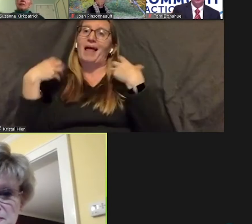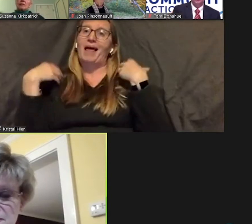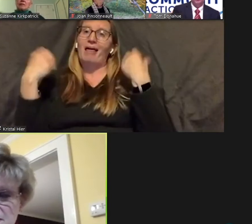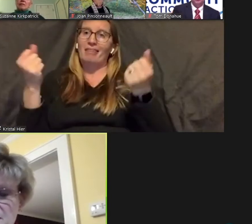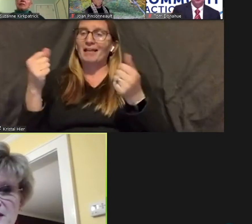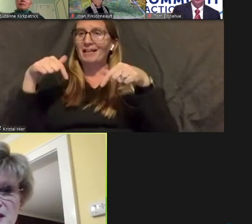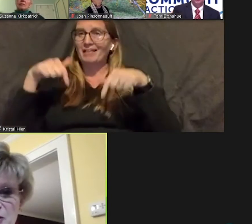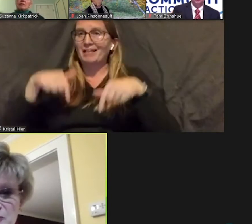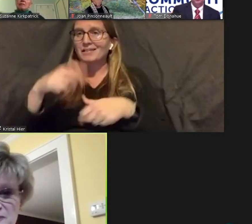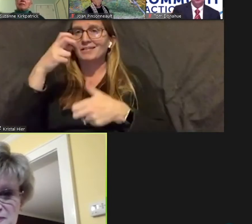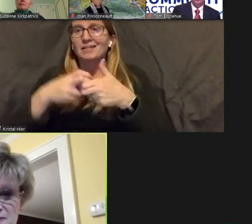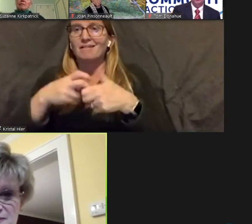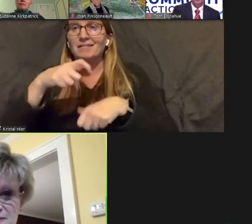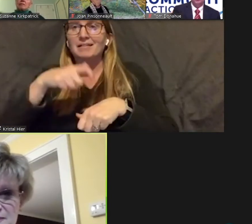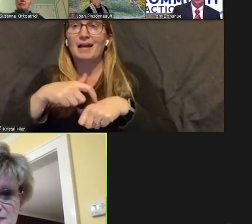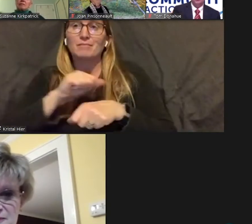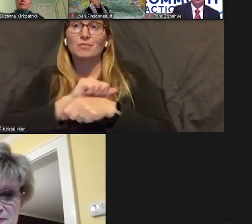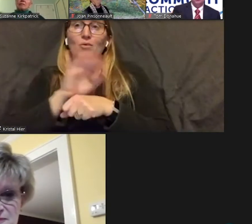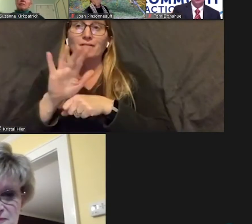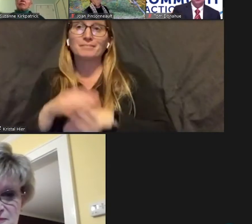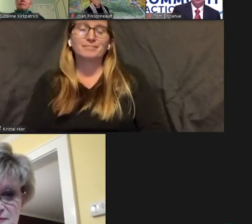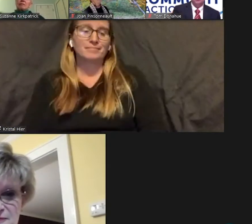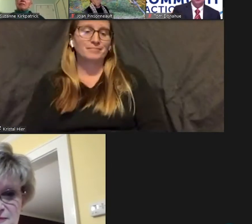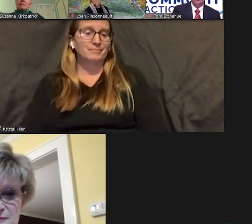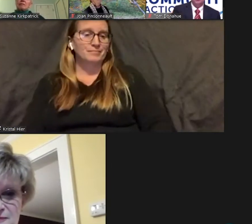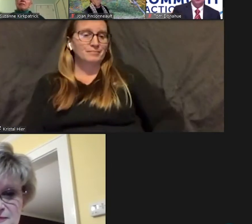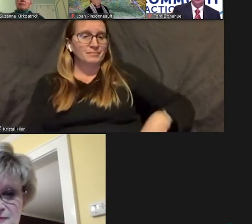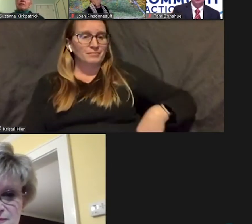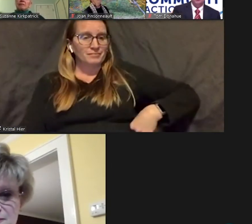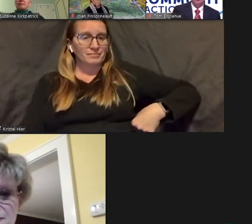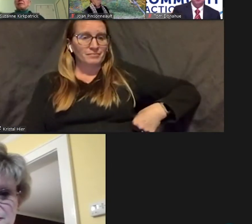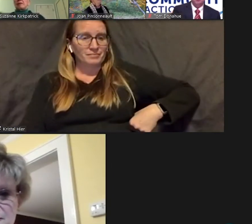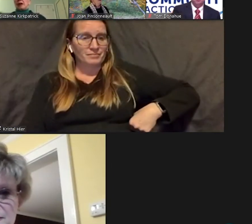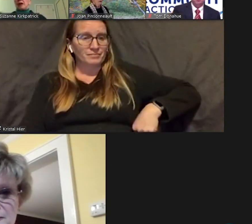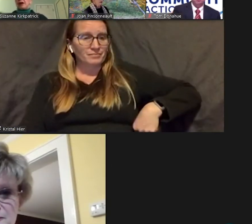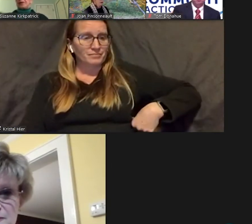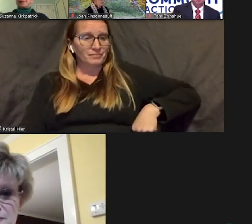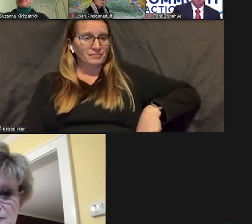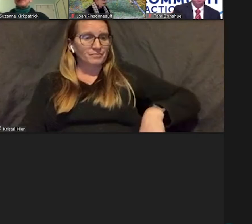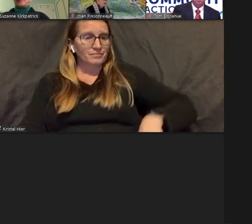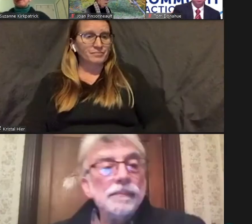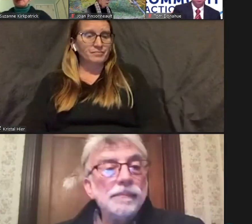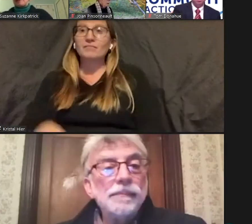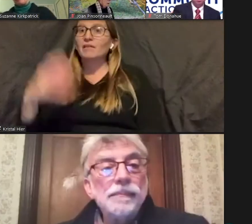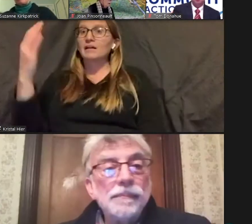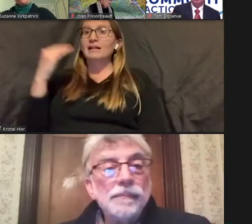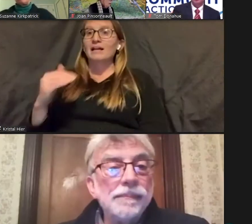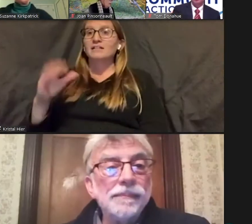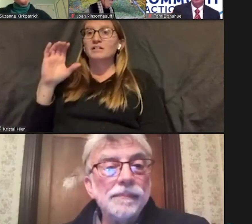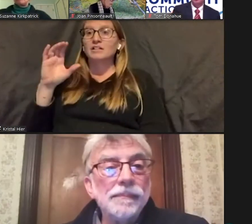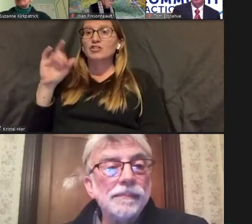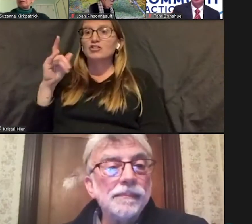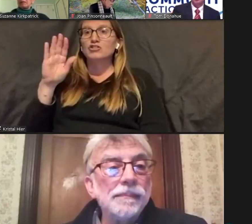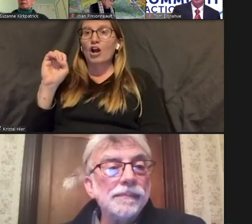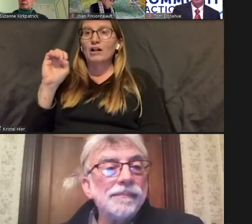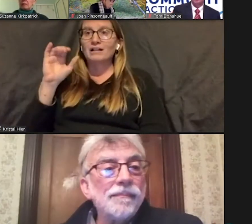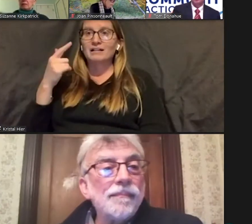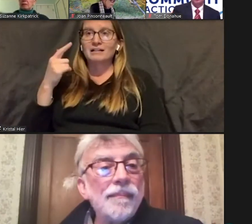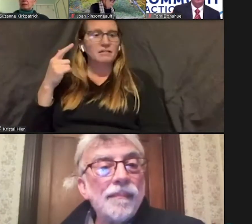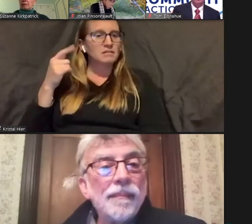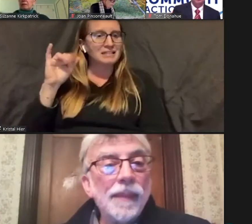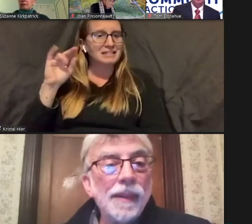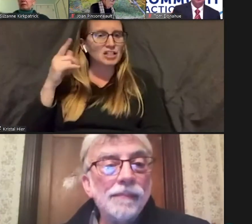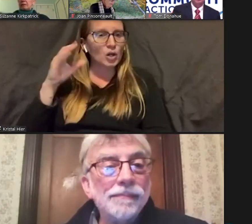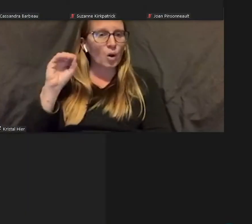time. Thank you. Thank you, Linda. Next, we have Charlie Jingo from the Bennington Free Clinic. I